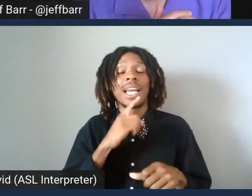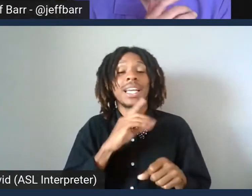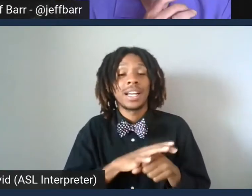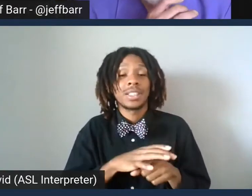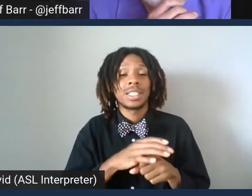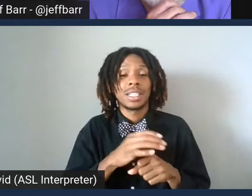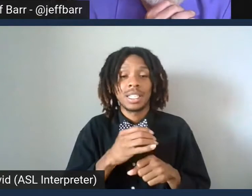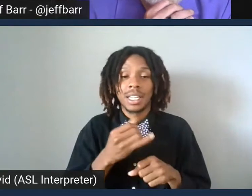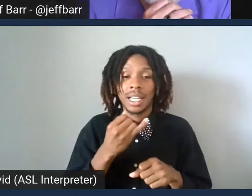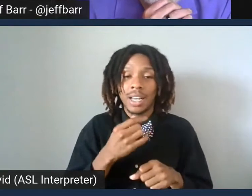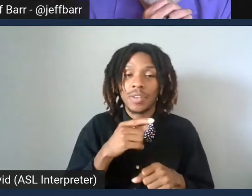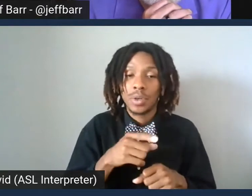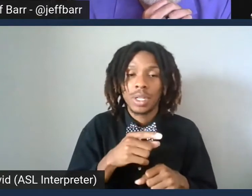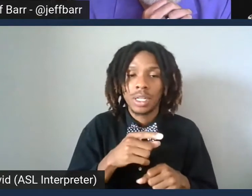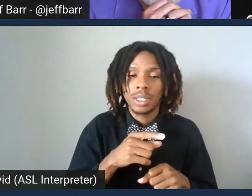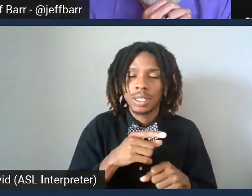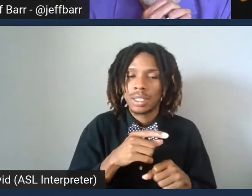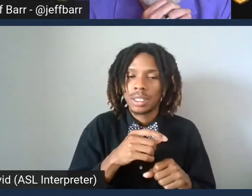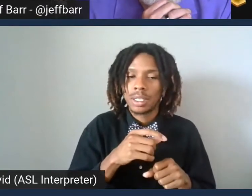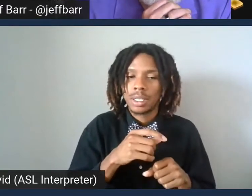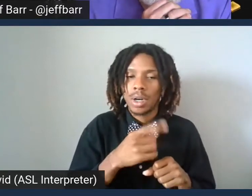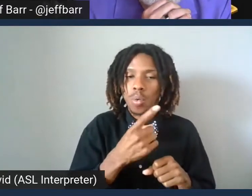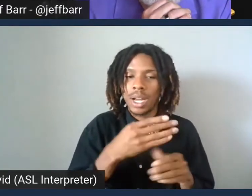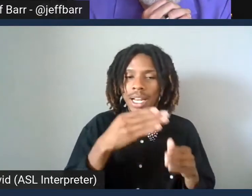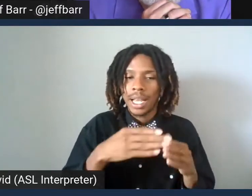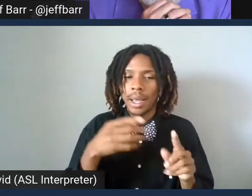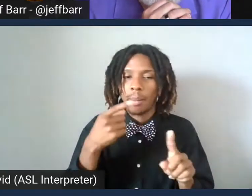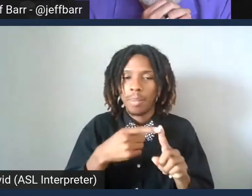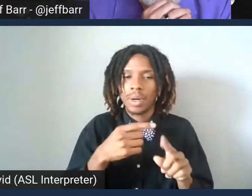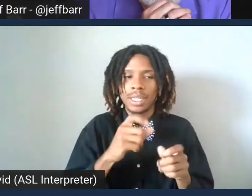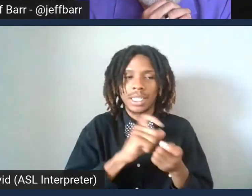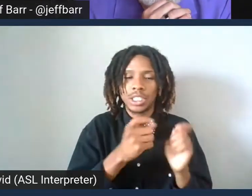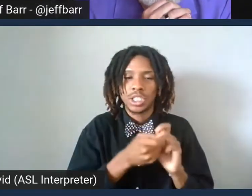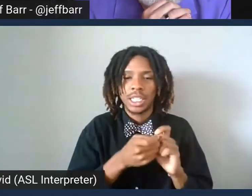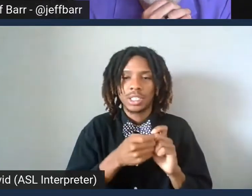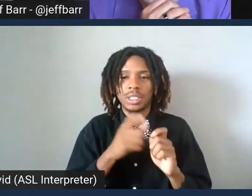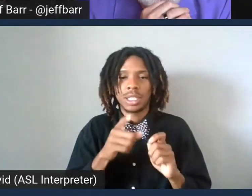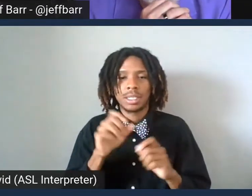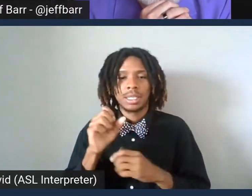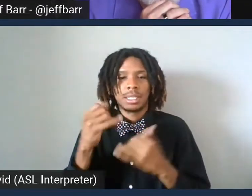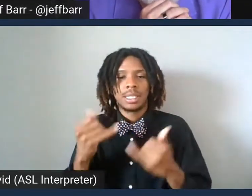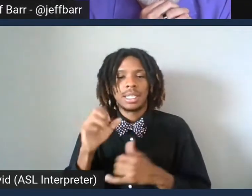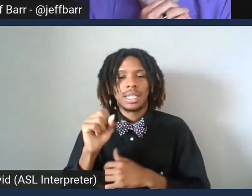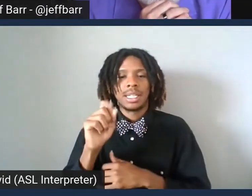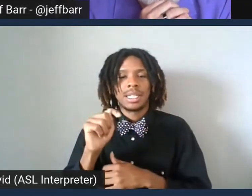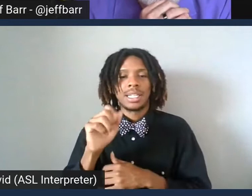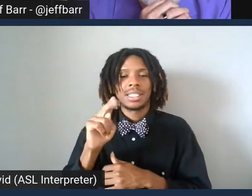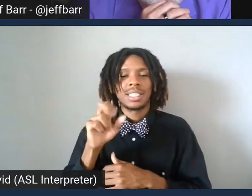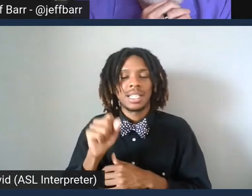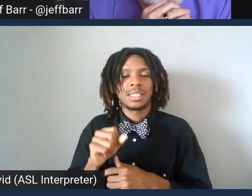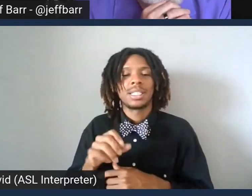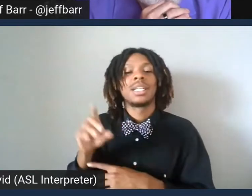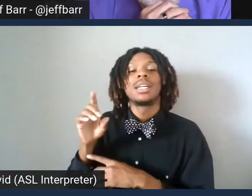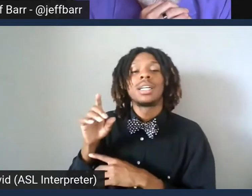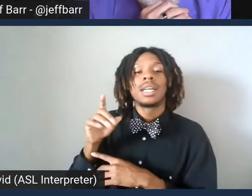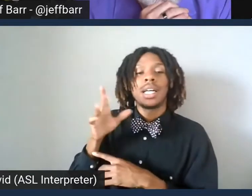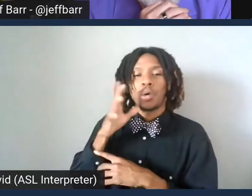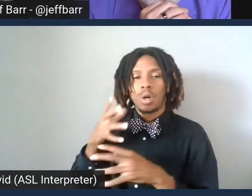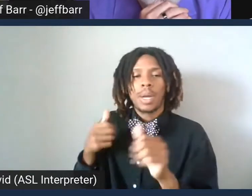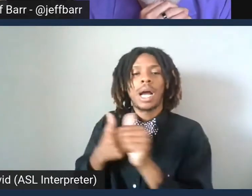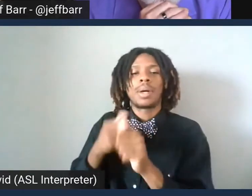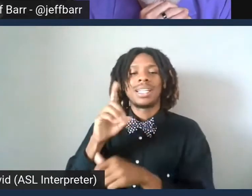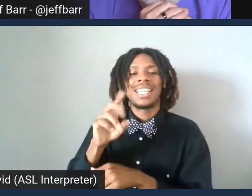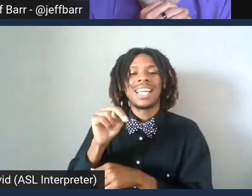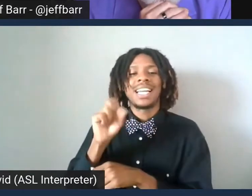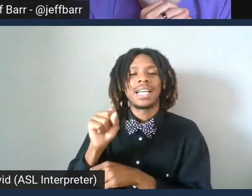to one single endpoint and manage to change the state of a routing control, the DNS records will be updated behind the scene